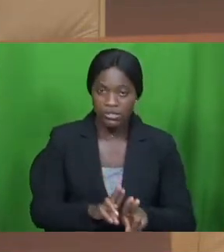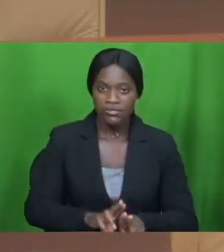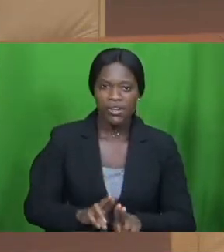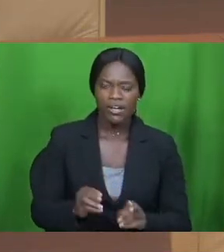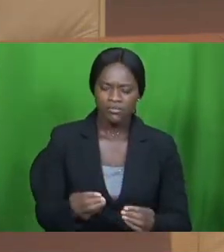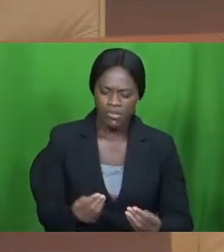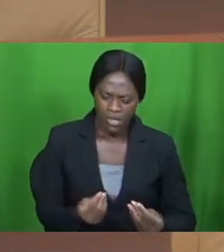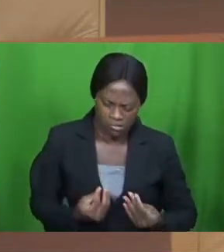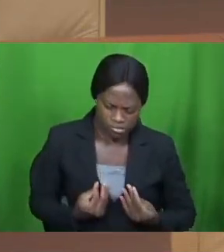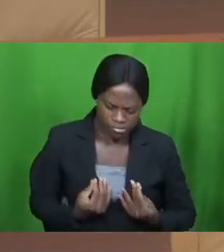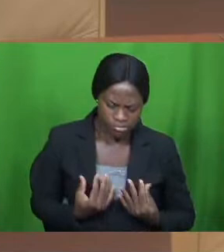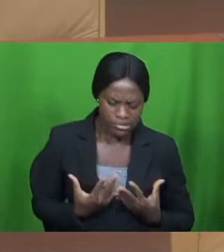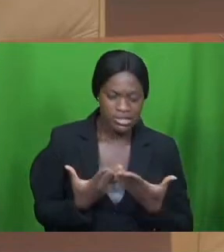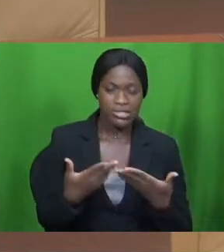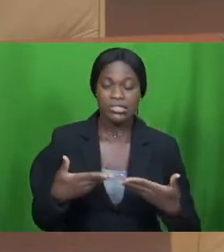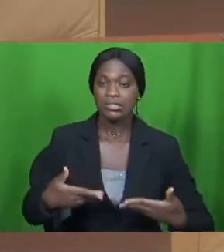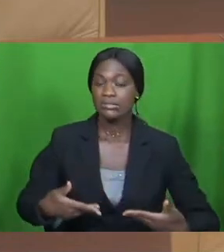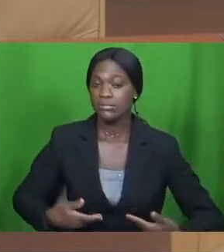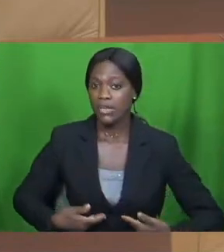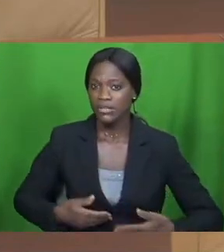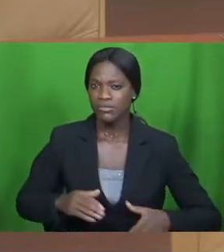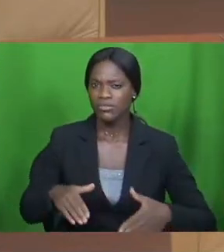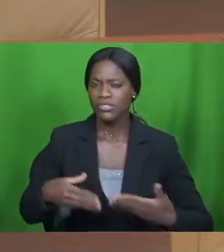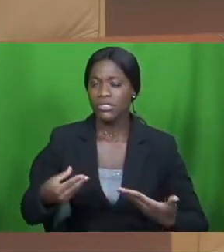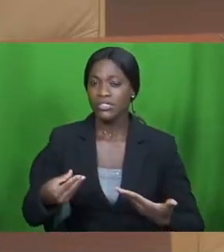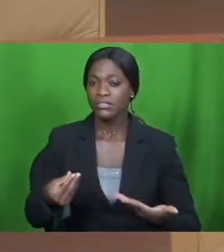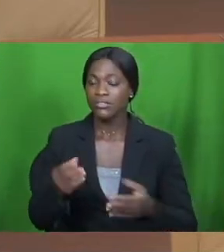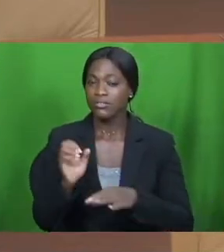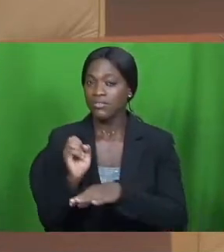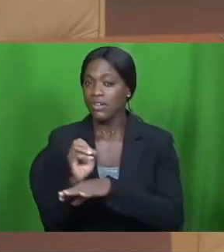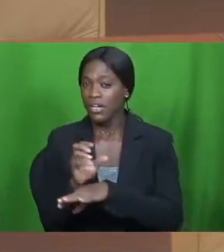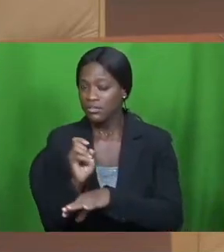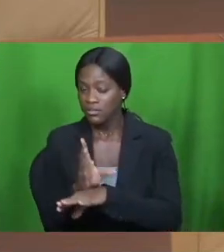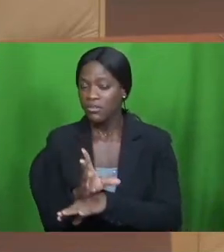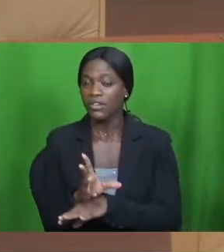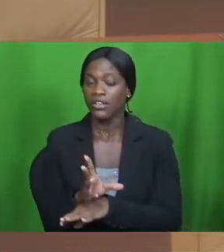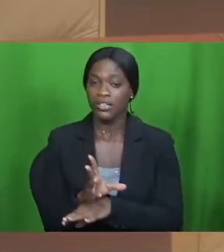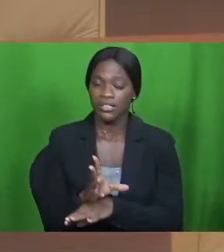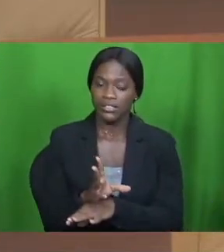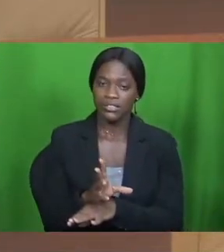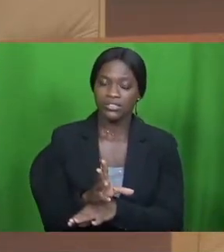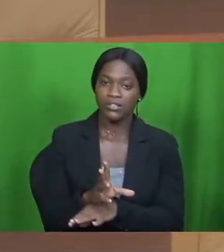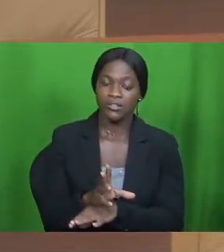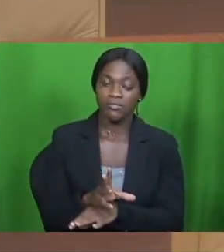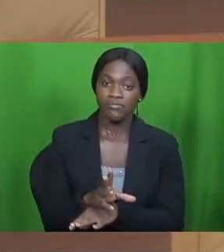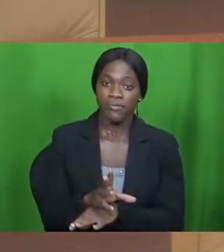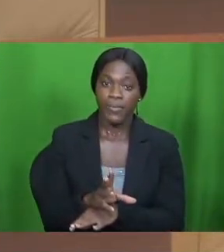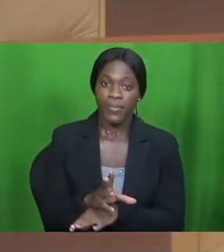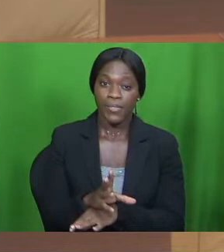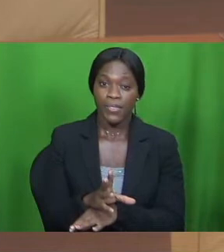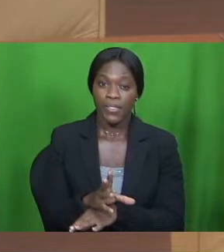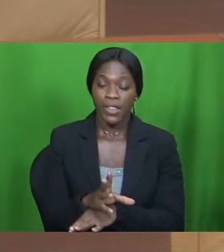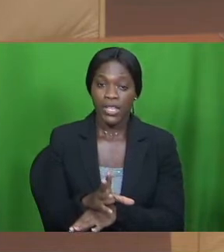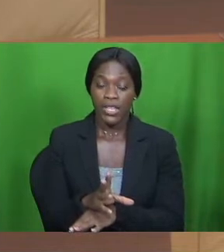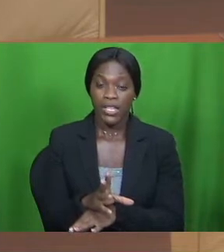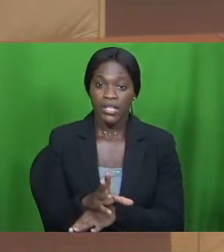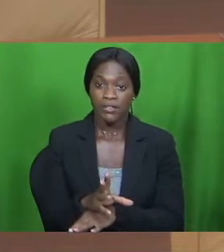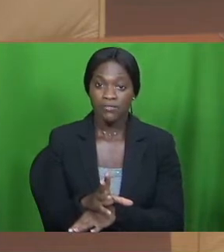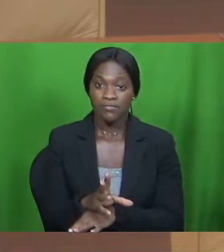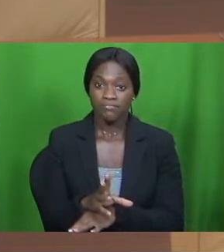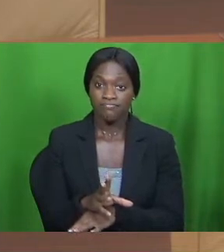youth, and to offer advice and good counsel, not only to his